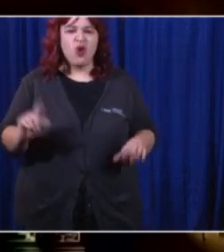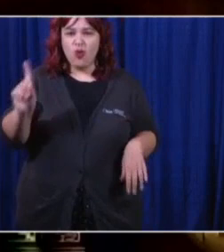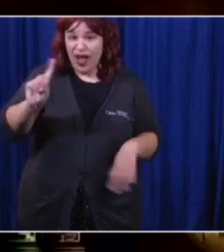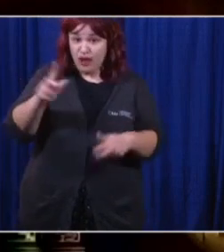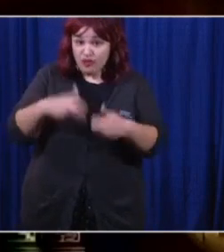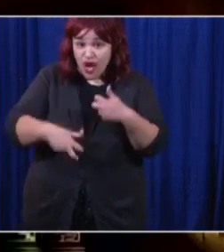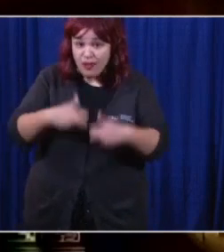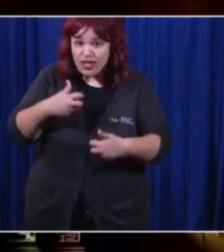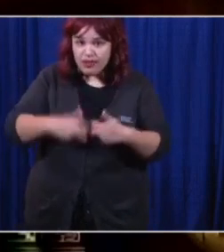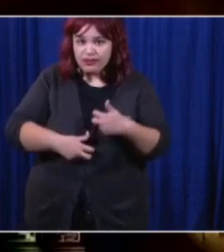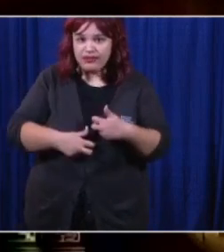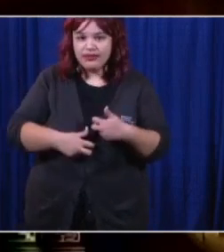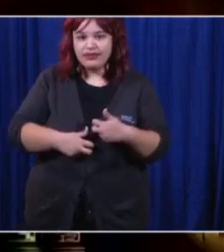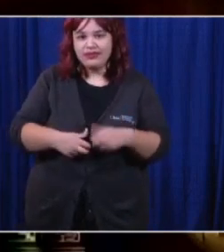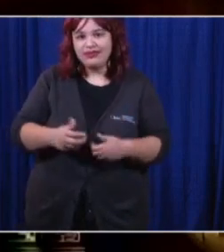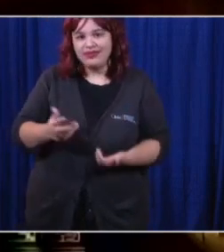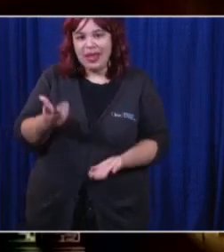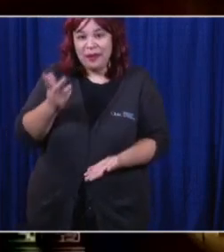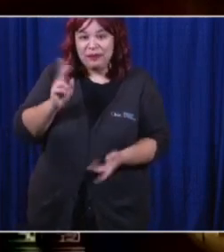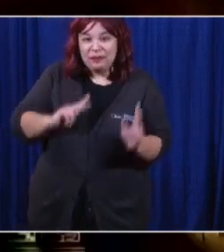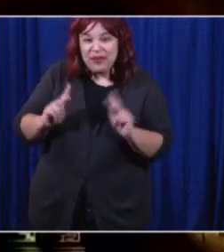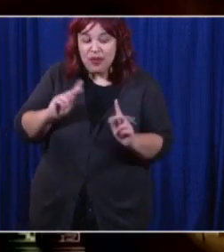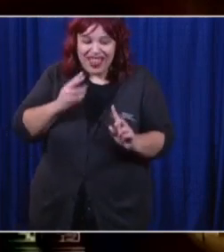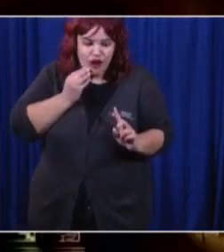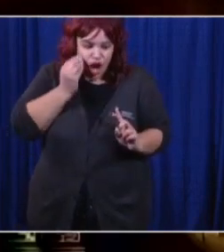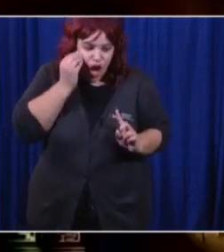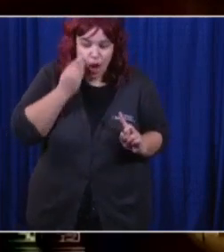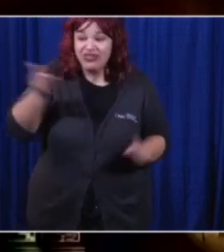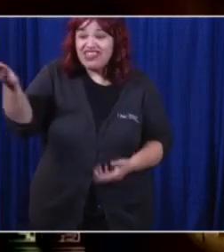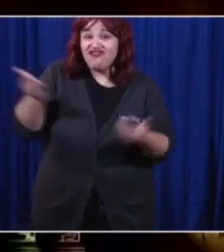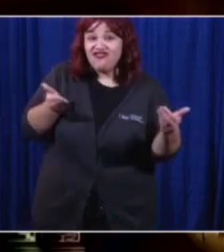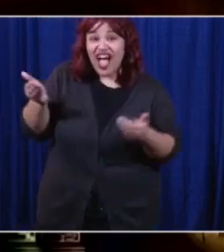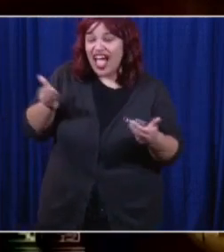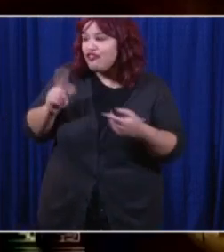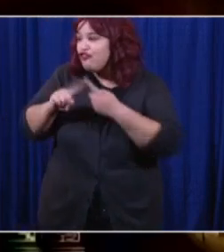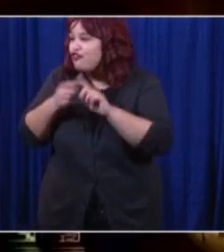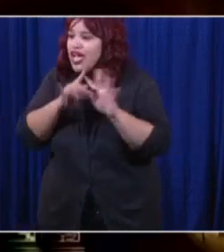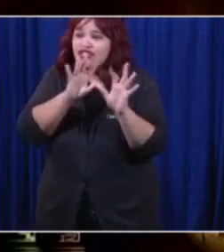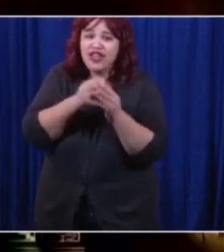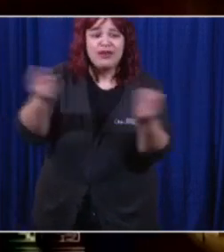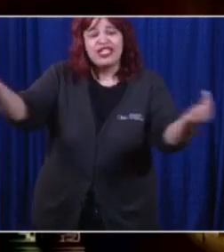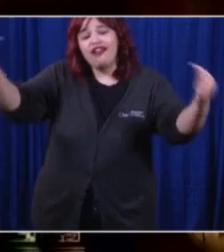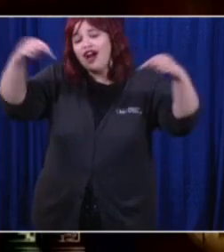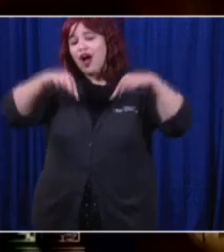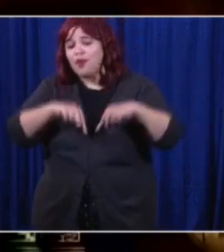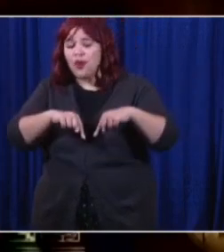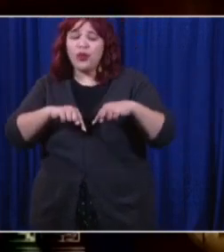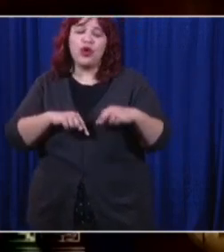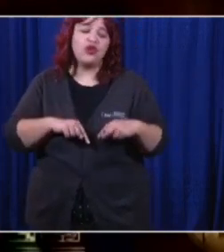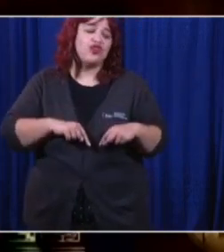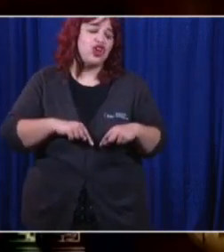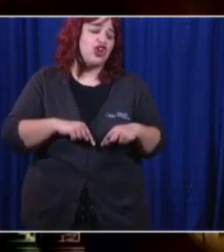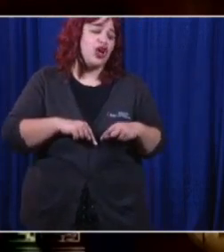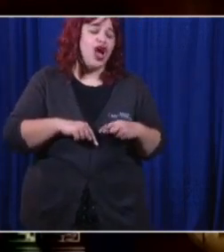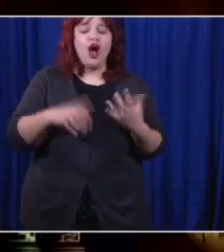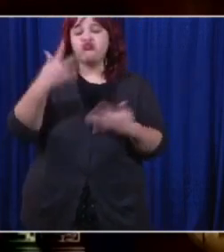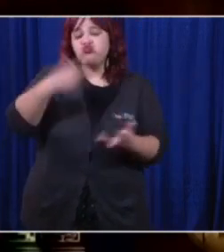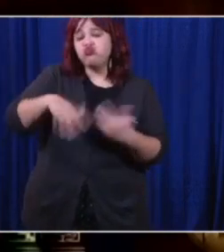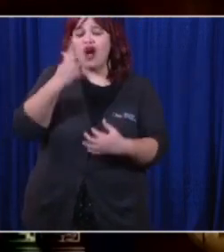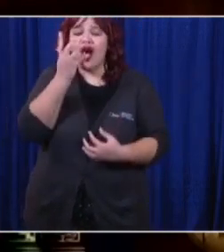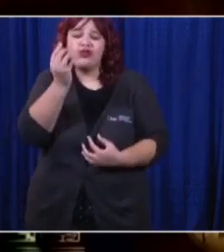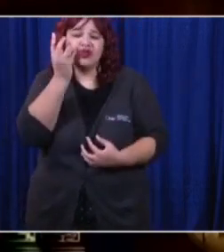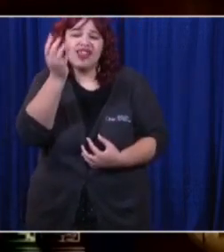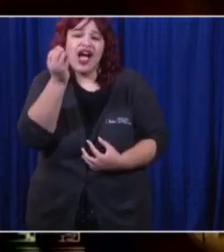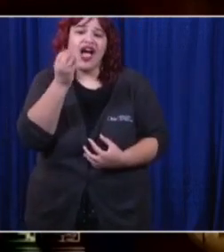homes. It's happening with parties in people's backyards or in people's basements. It's happening at large weddings, unfortunately happening